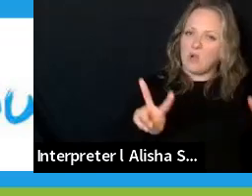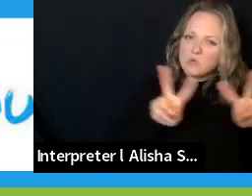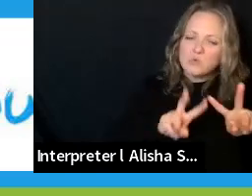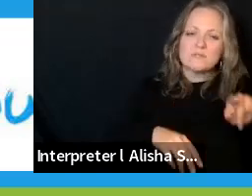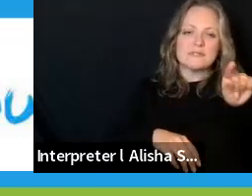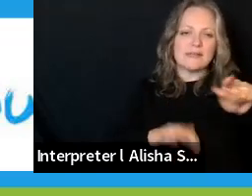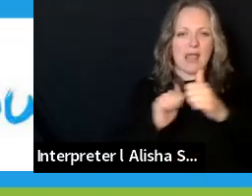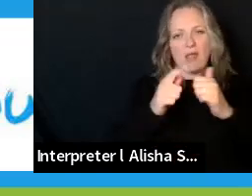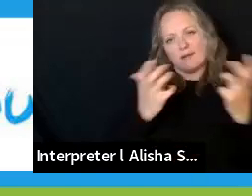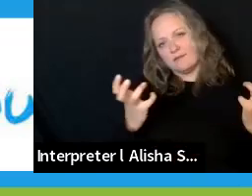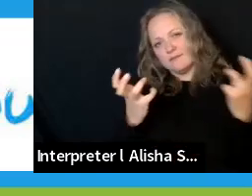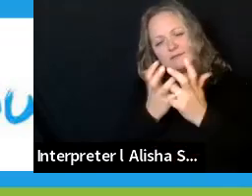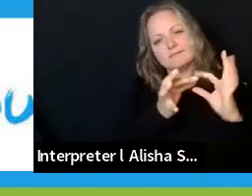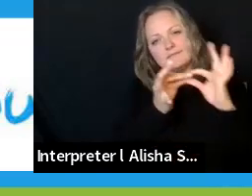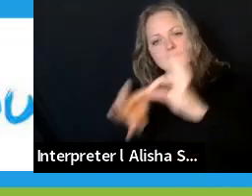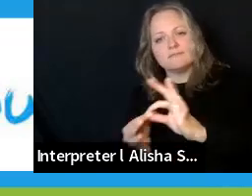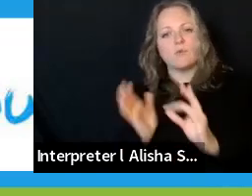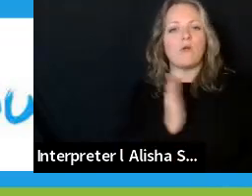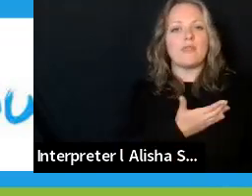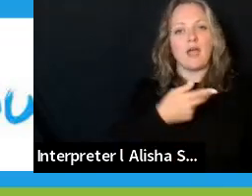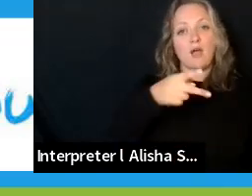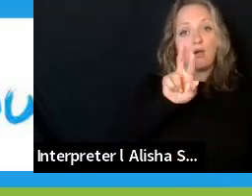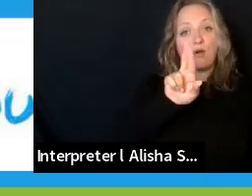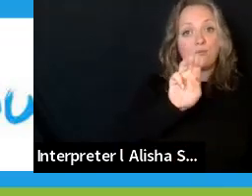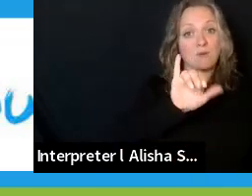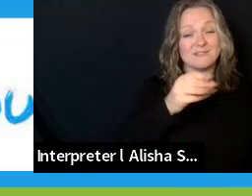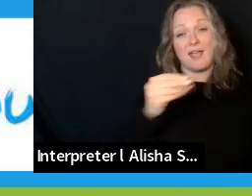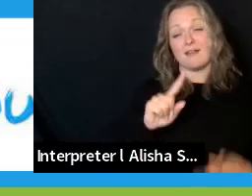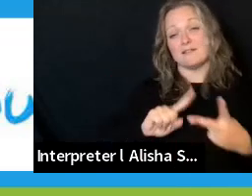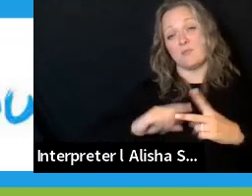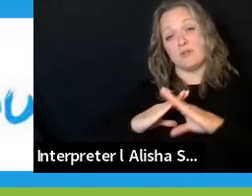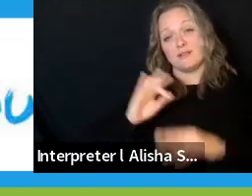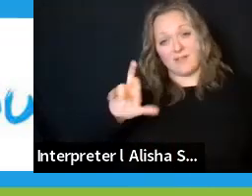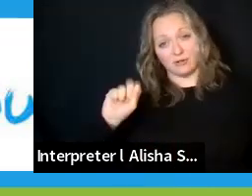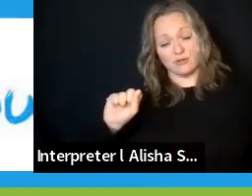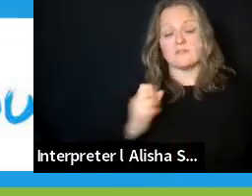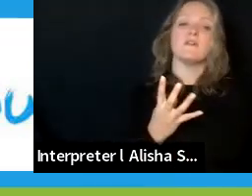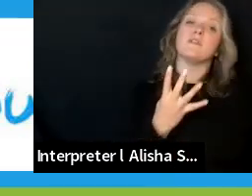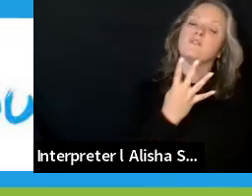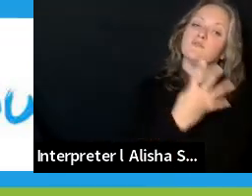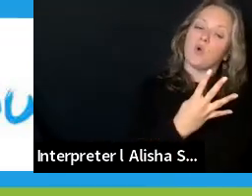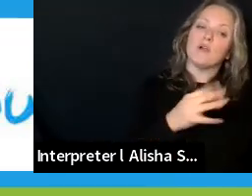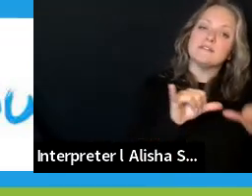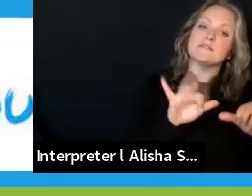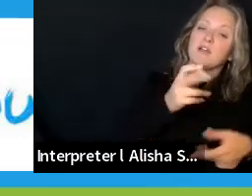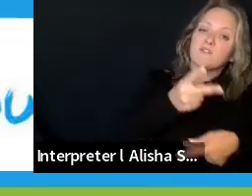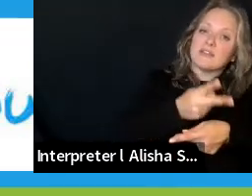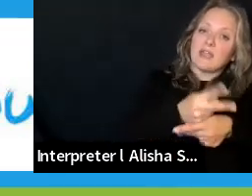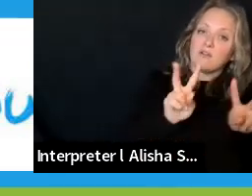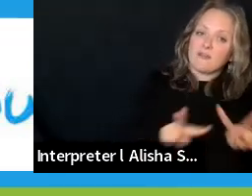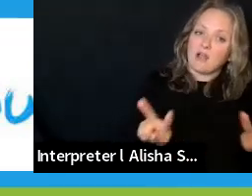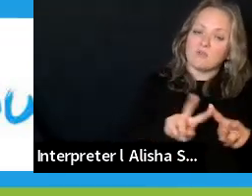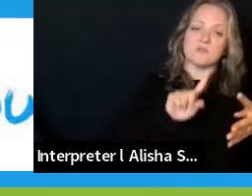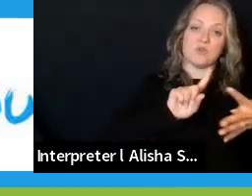how they connect with the premises as well as the protective factors. So the 4 System of Care core values here are youth